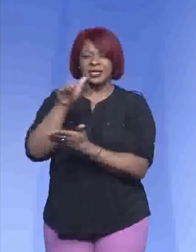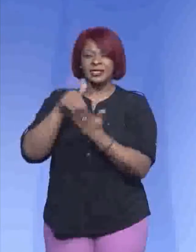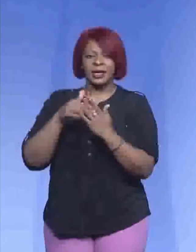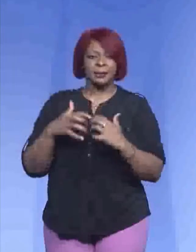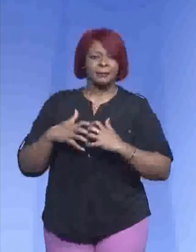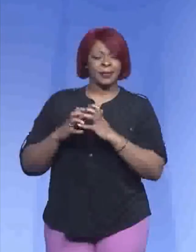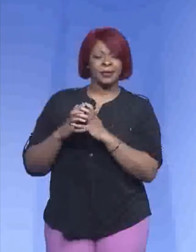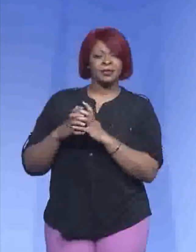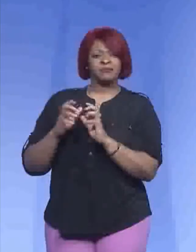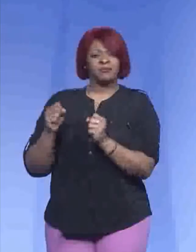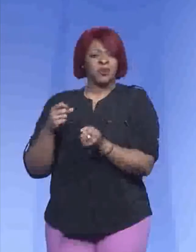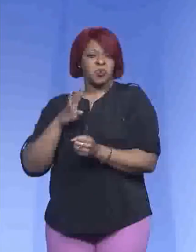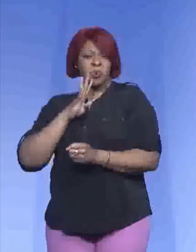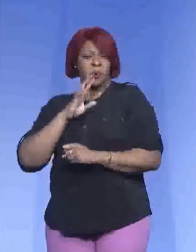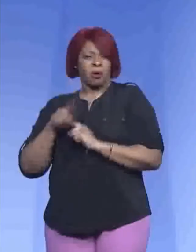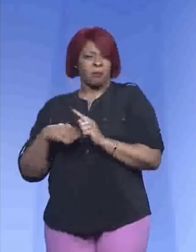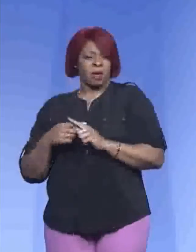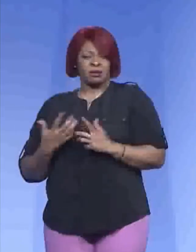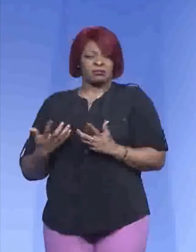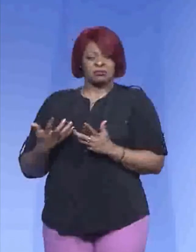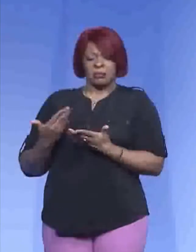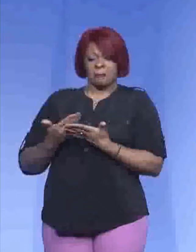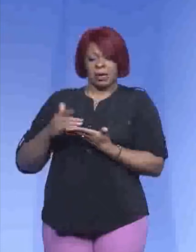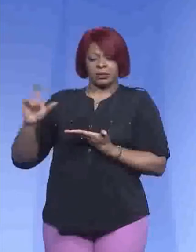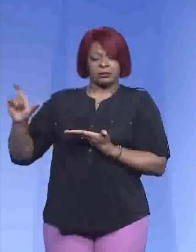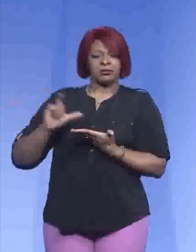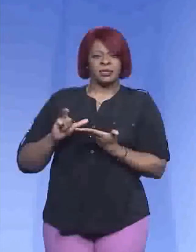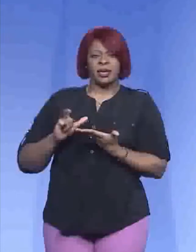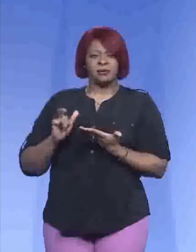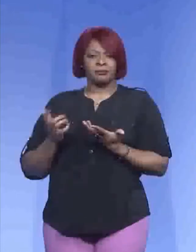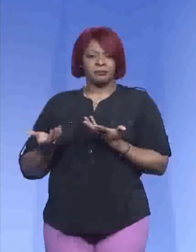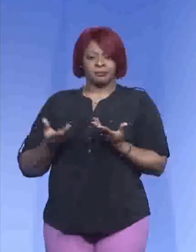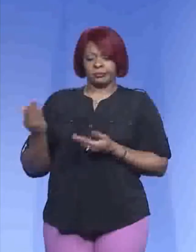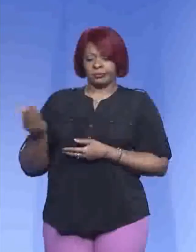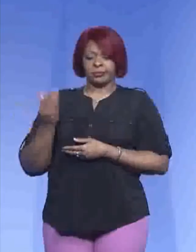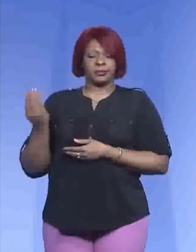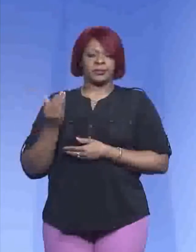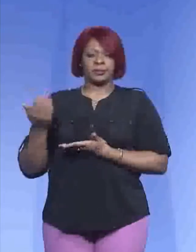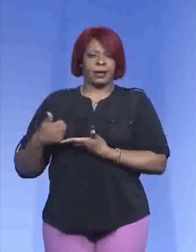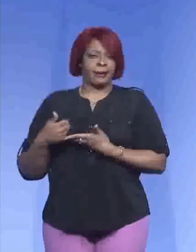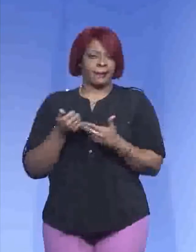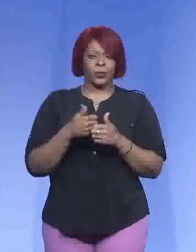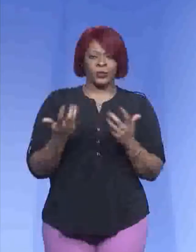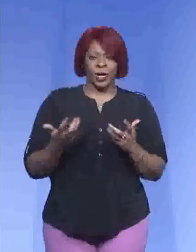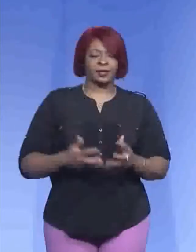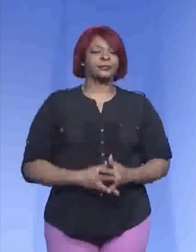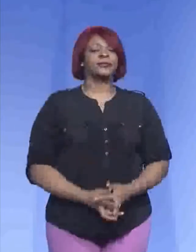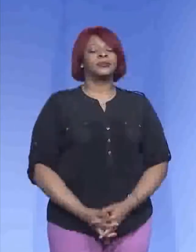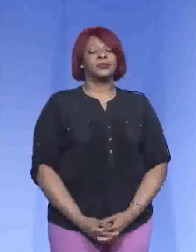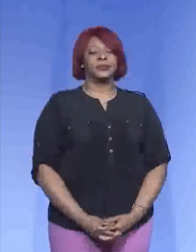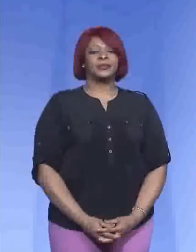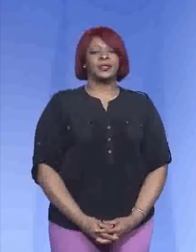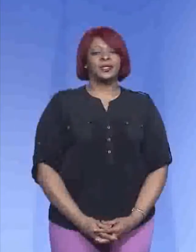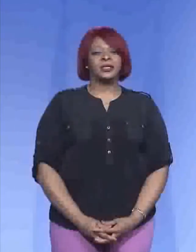talk about, getting that money and exactly what it could help you do? Sure.